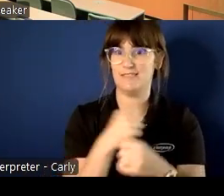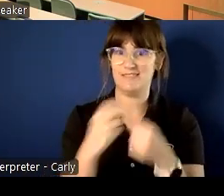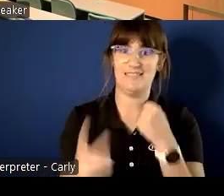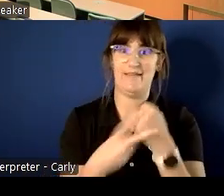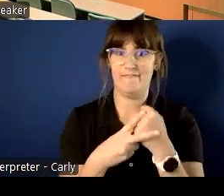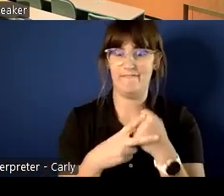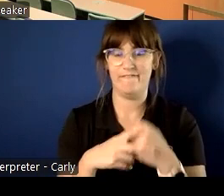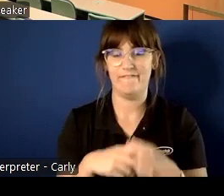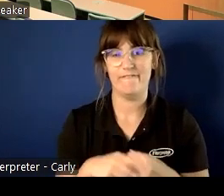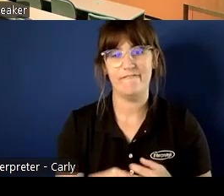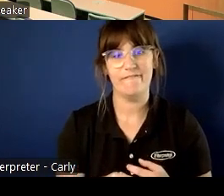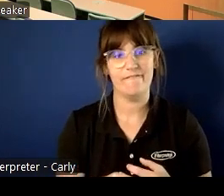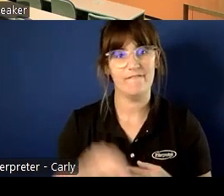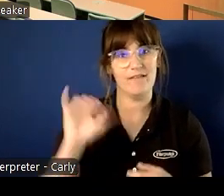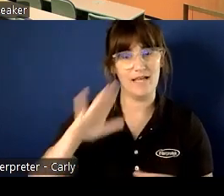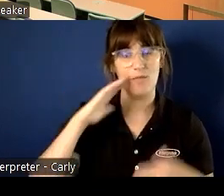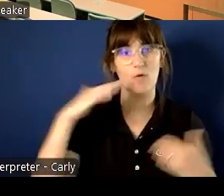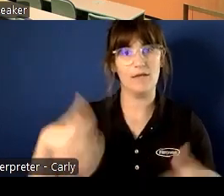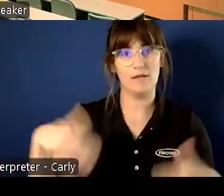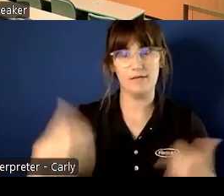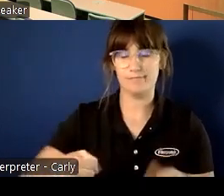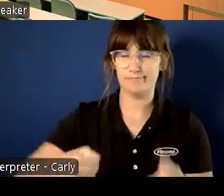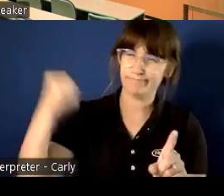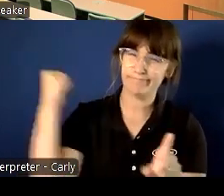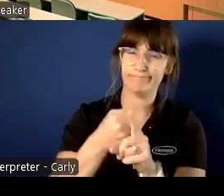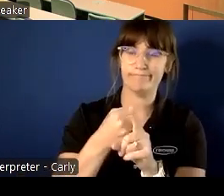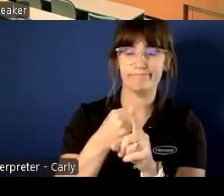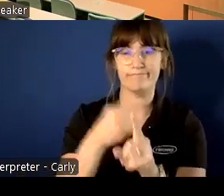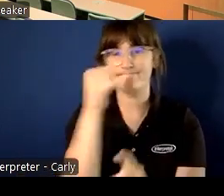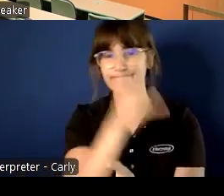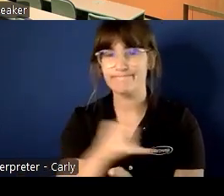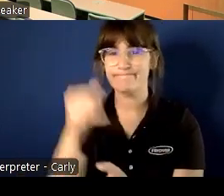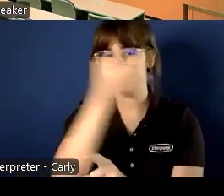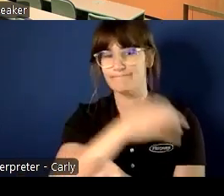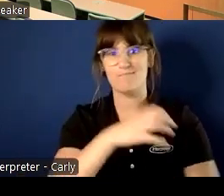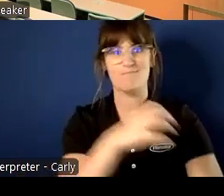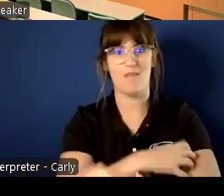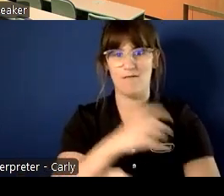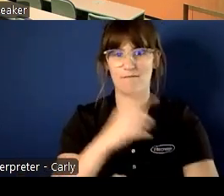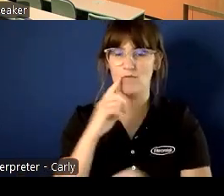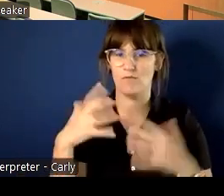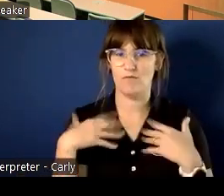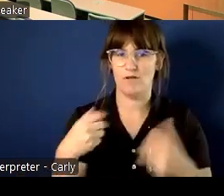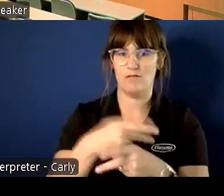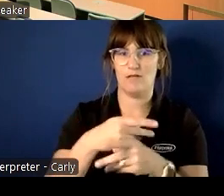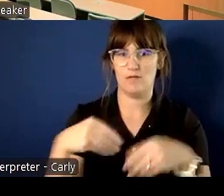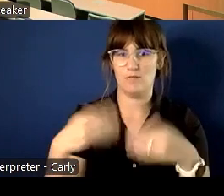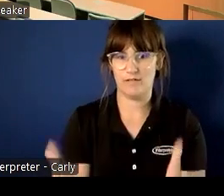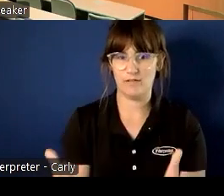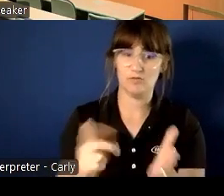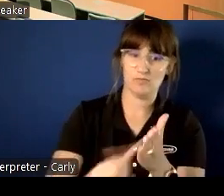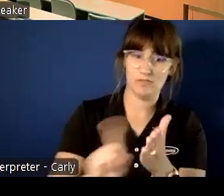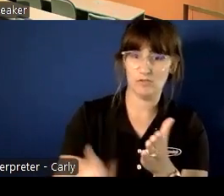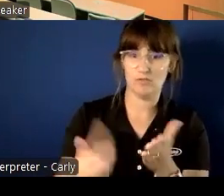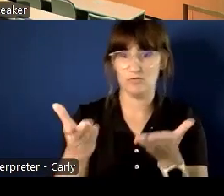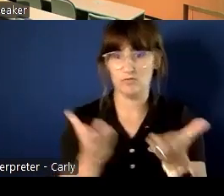of weight to the healthcare provider, health services research, as well